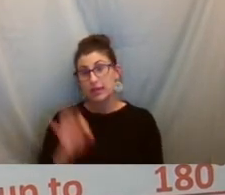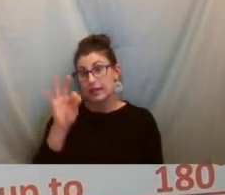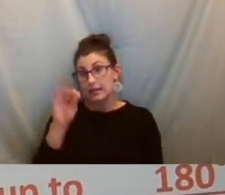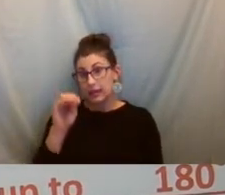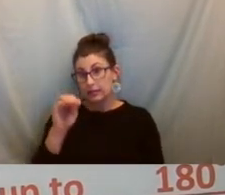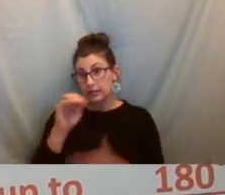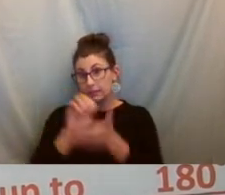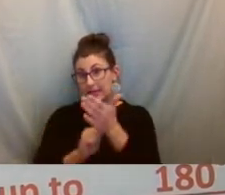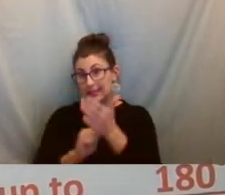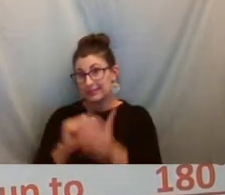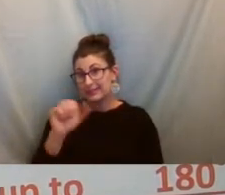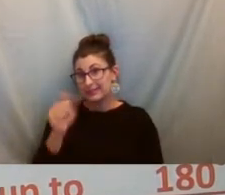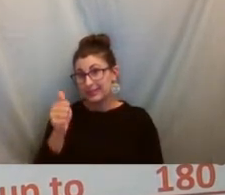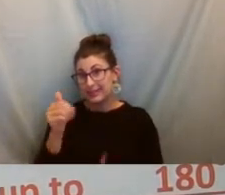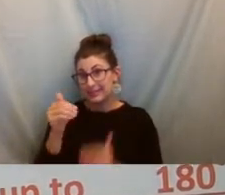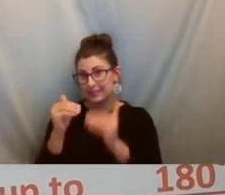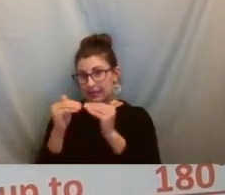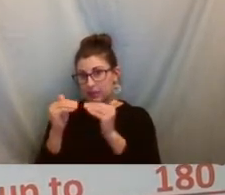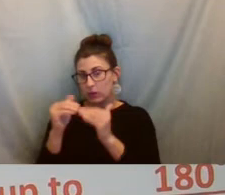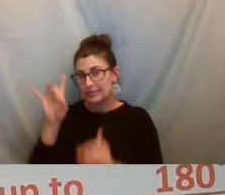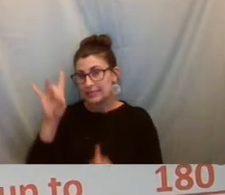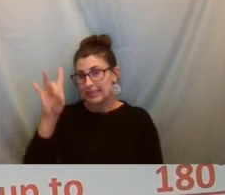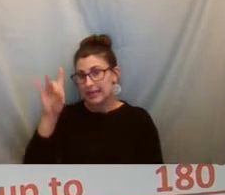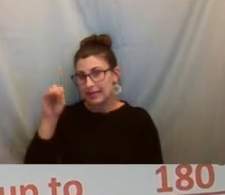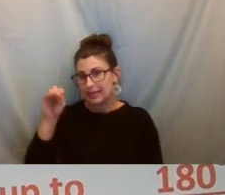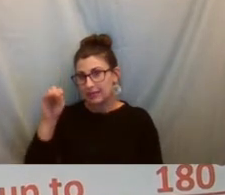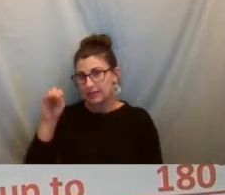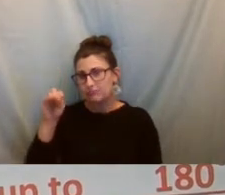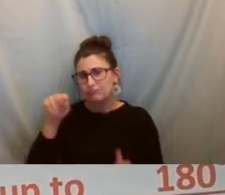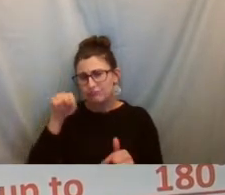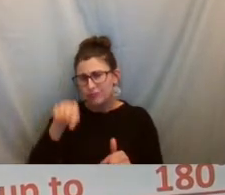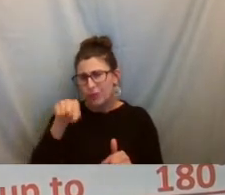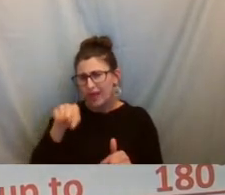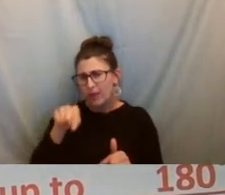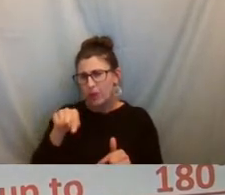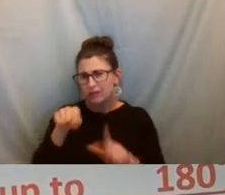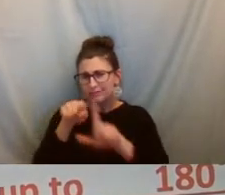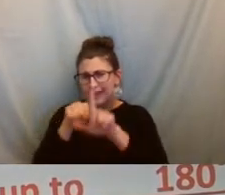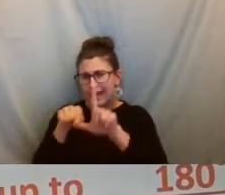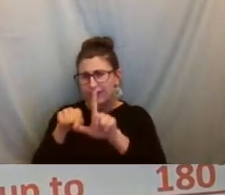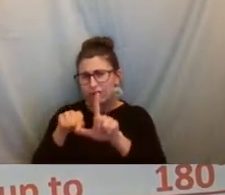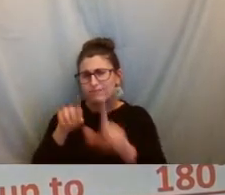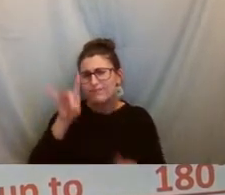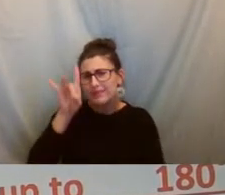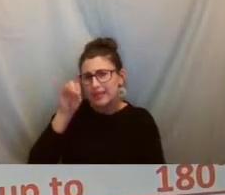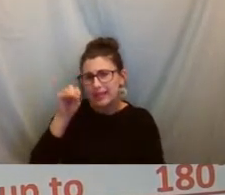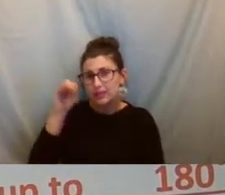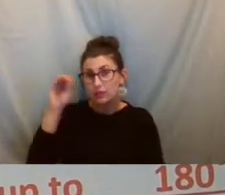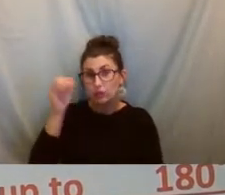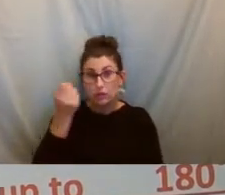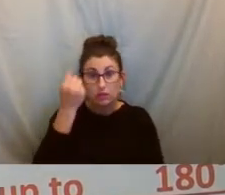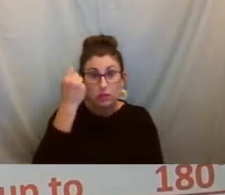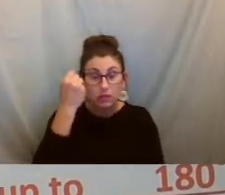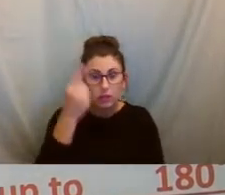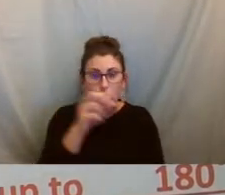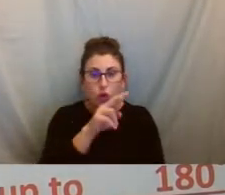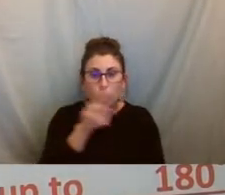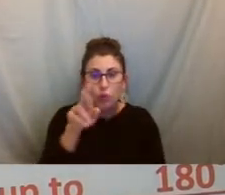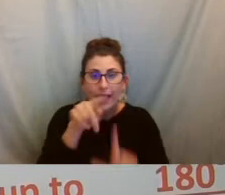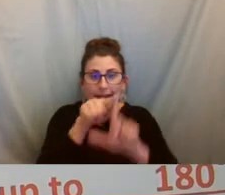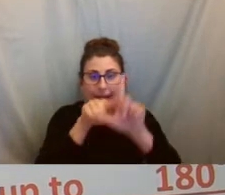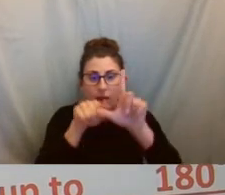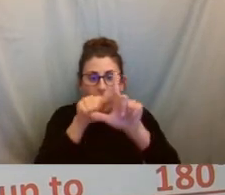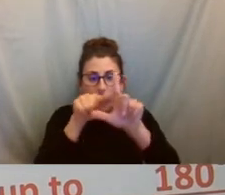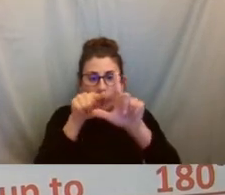So 90 minus 10 is 80, so this is 80 degrees. Okay, this is a right angle, both of these